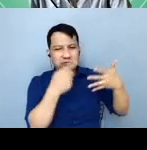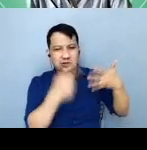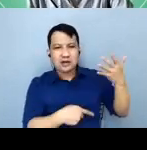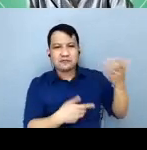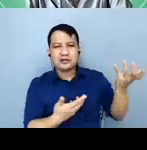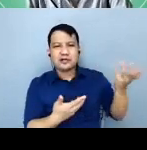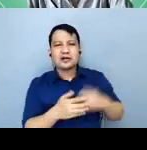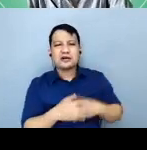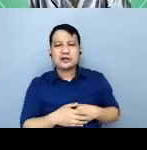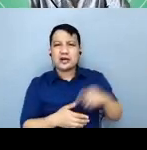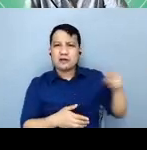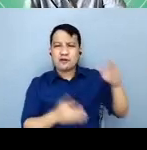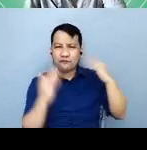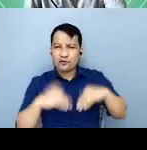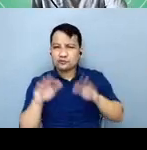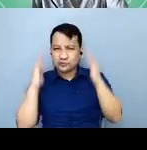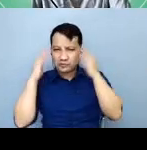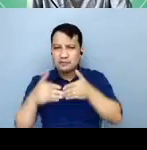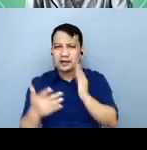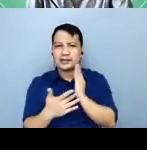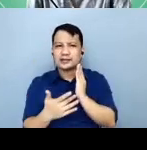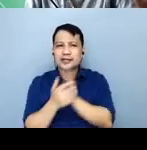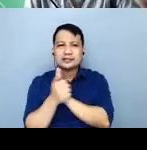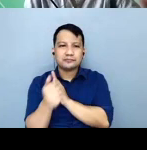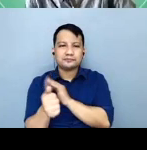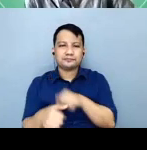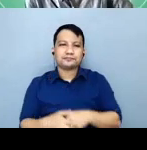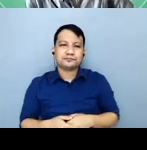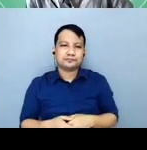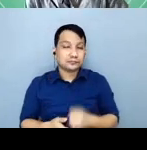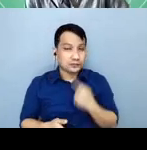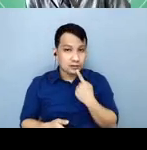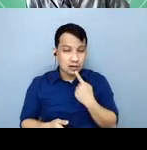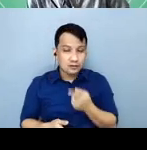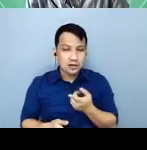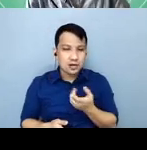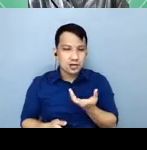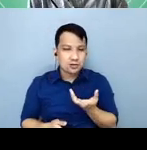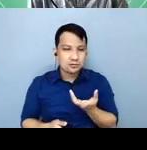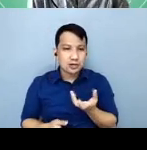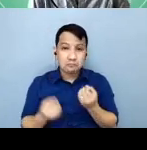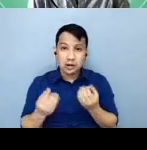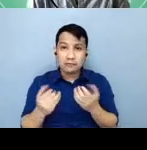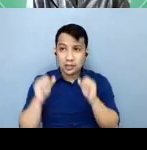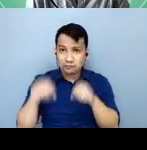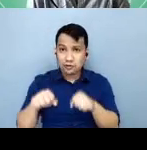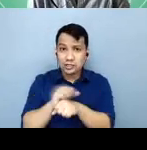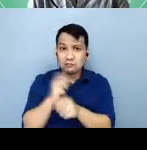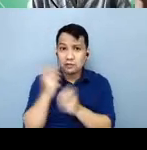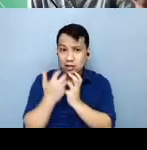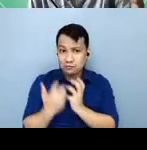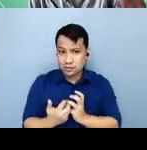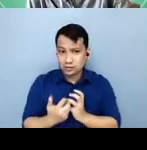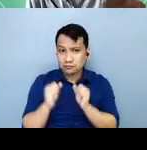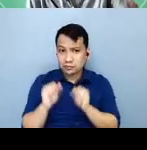specifically the technical expertise section. I just mentioned that there are many ways you can apply sustainability to the practice,